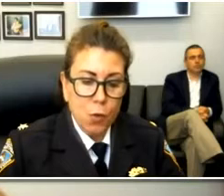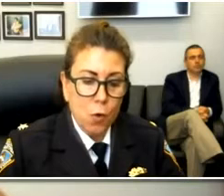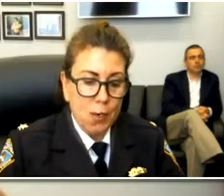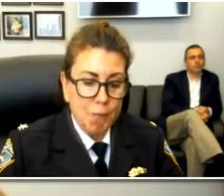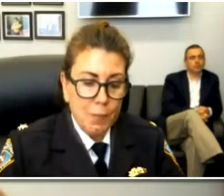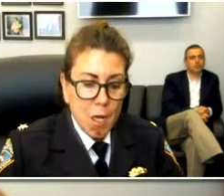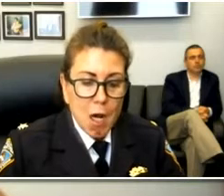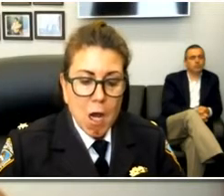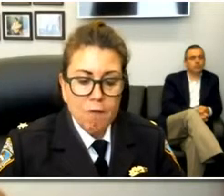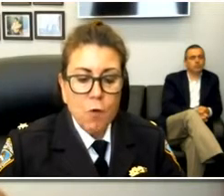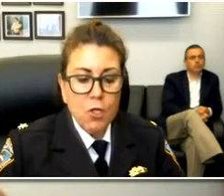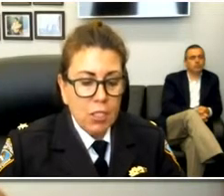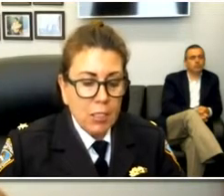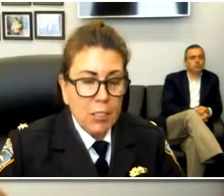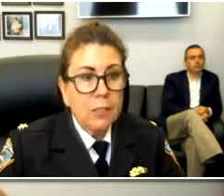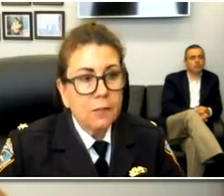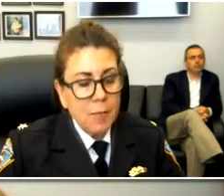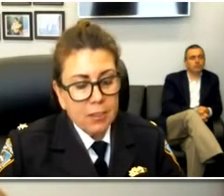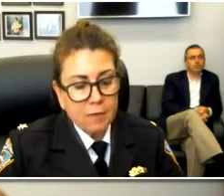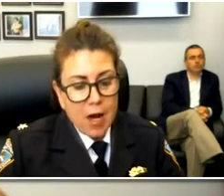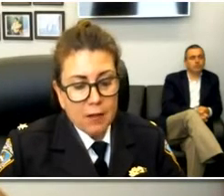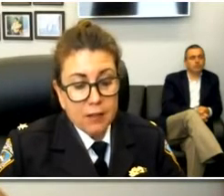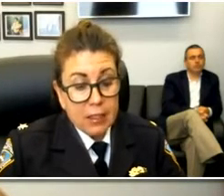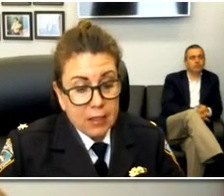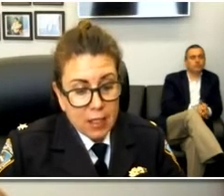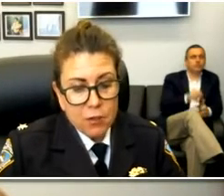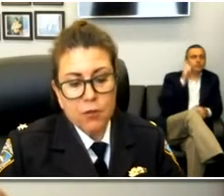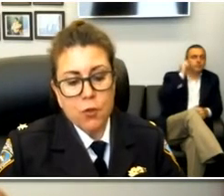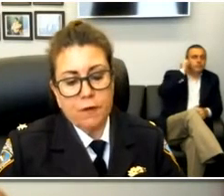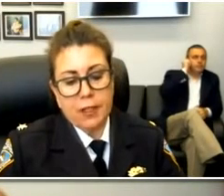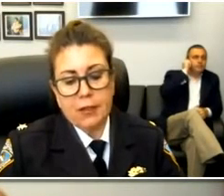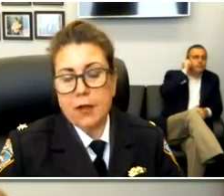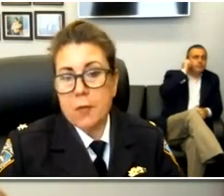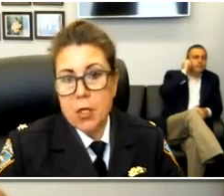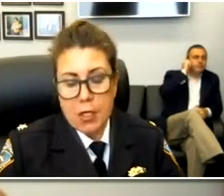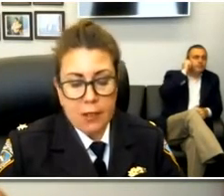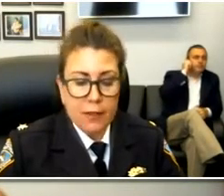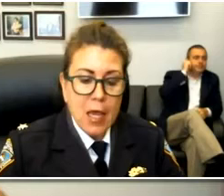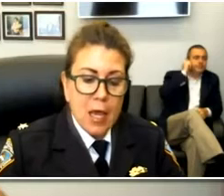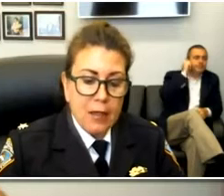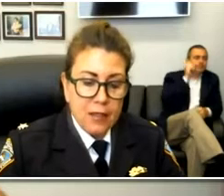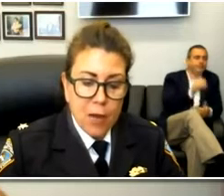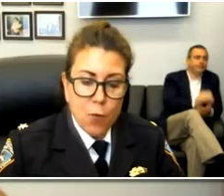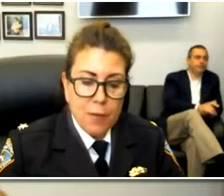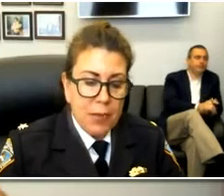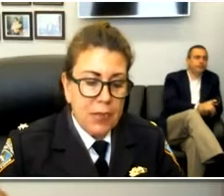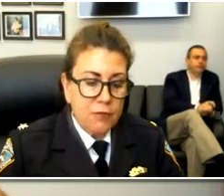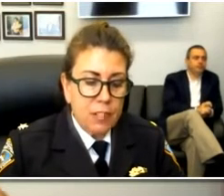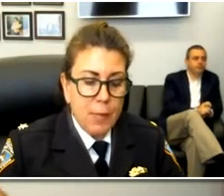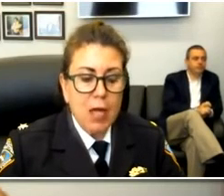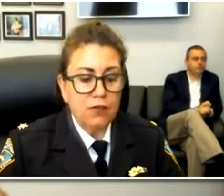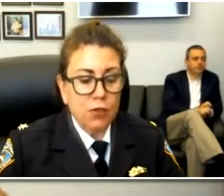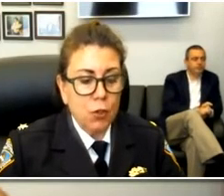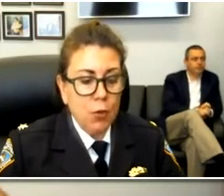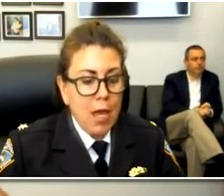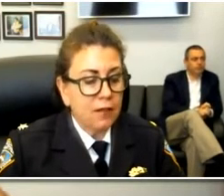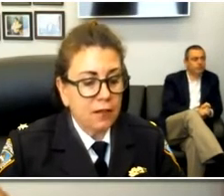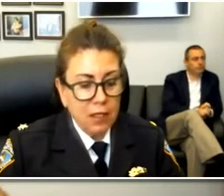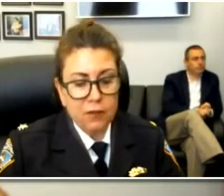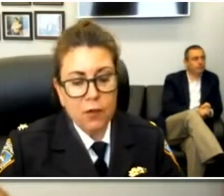domestic violence annually combating domestic violence has been and remains one of the Department's top